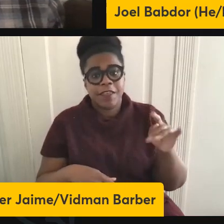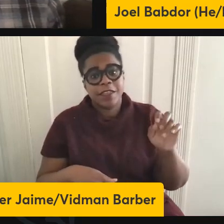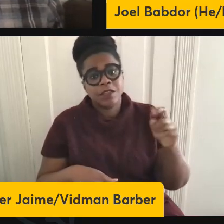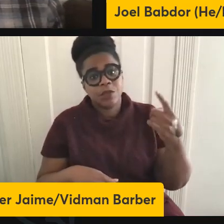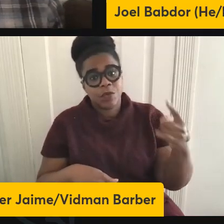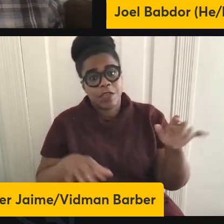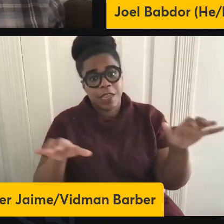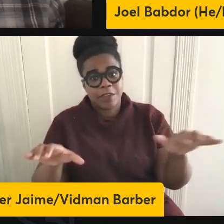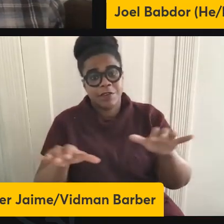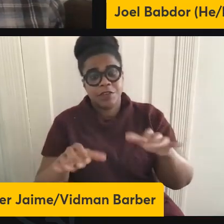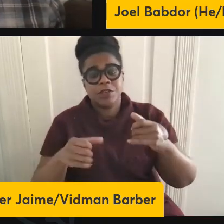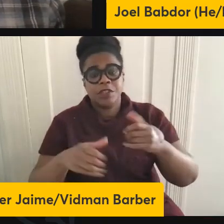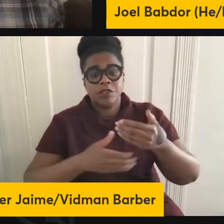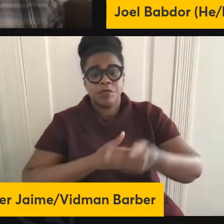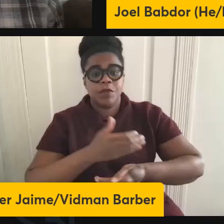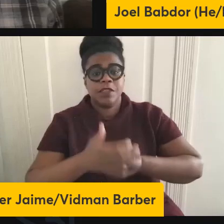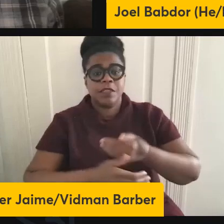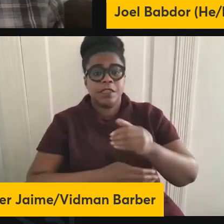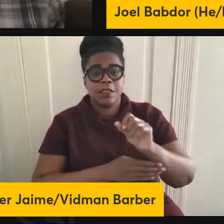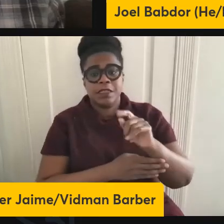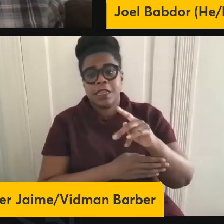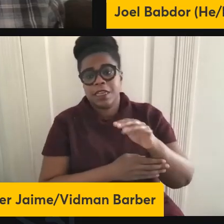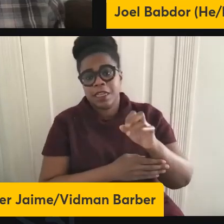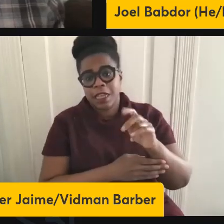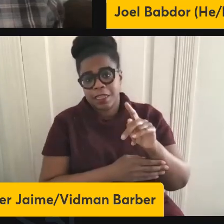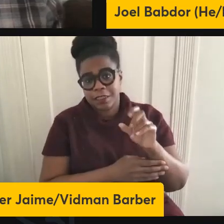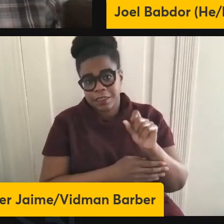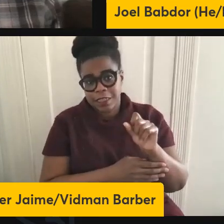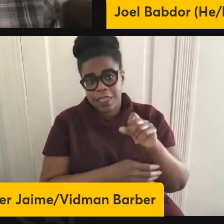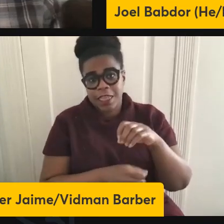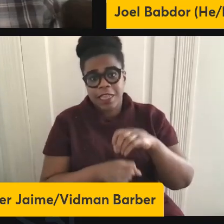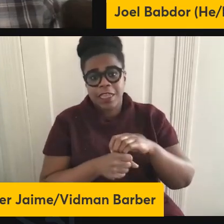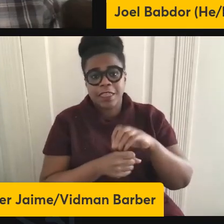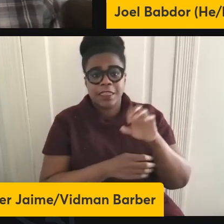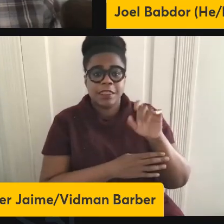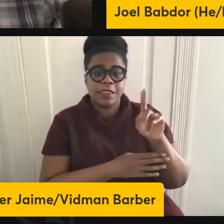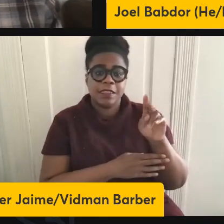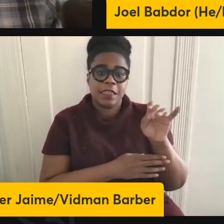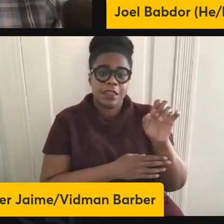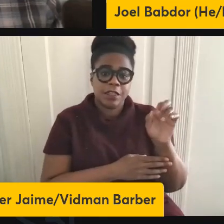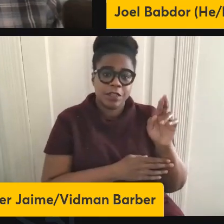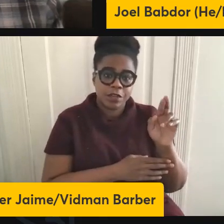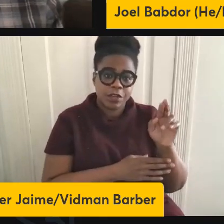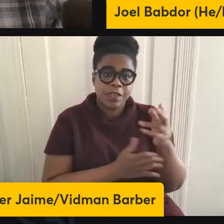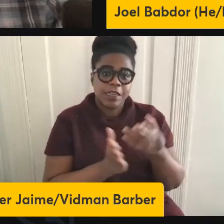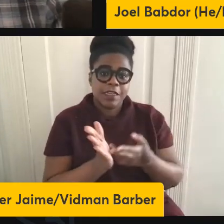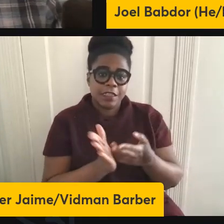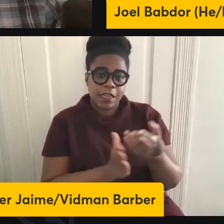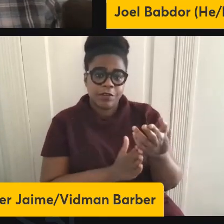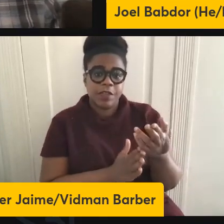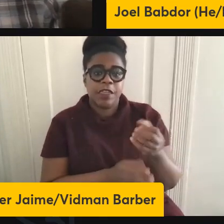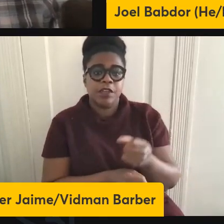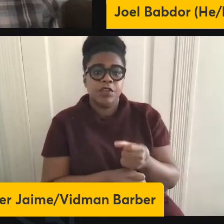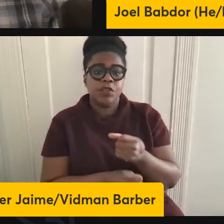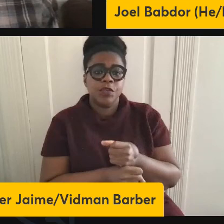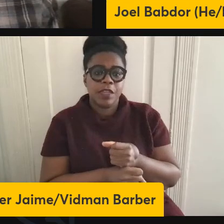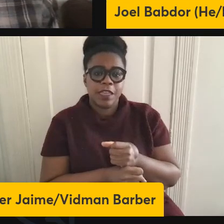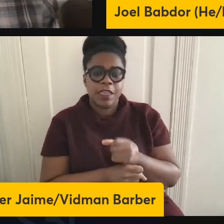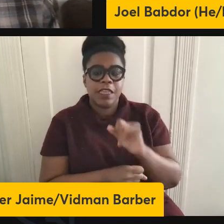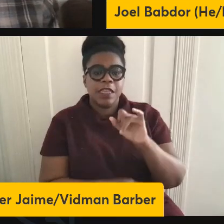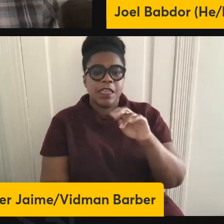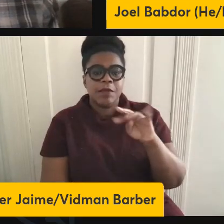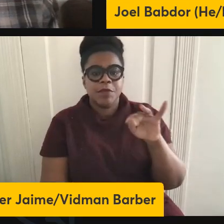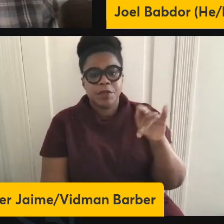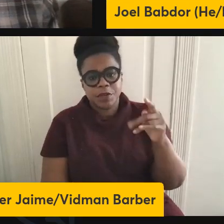process cytokines, and the cell loses the cellular integrity in some way, you would eventually get immunogenic cell